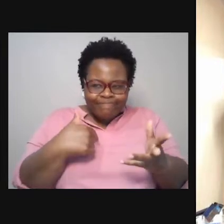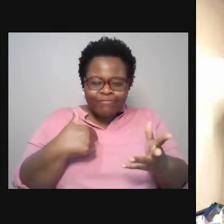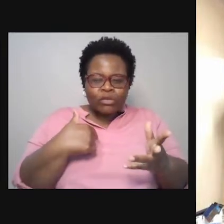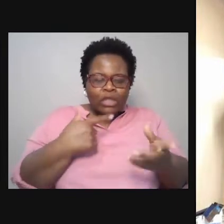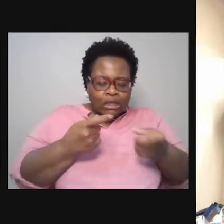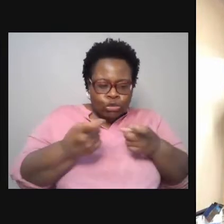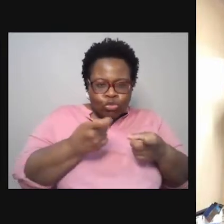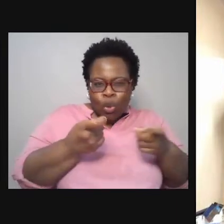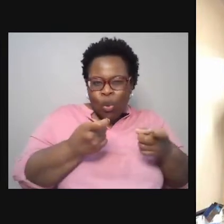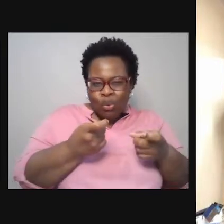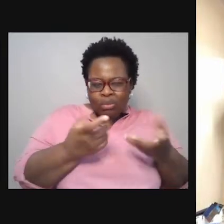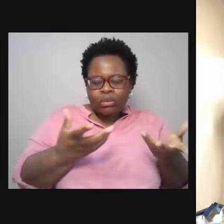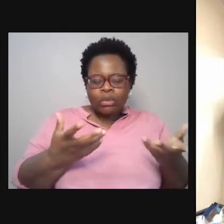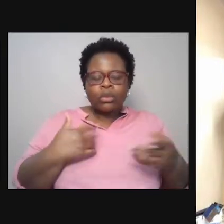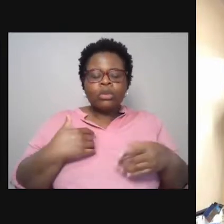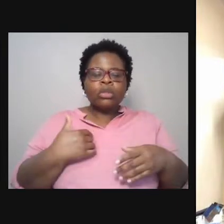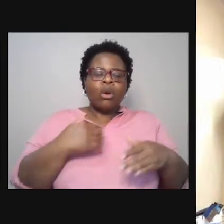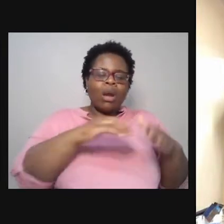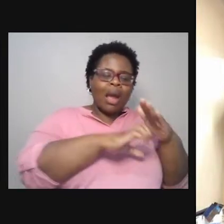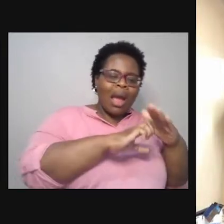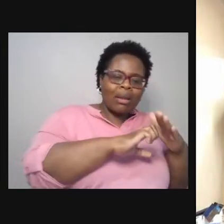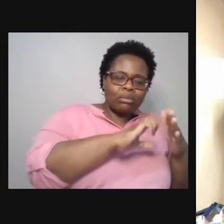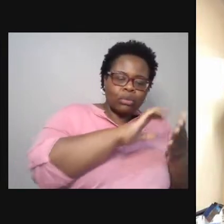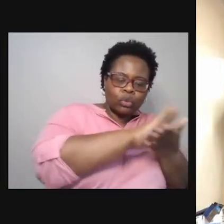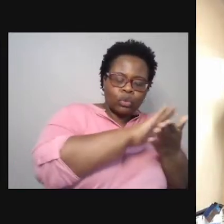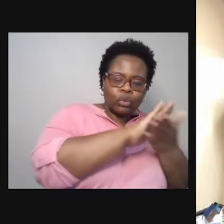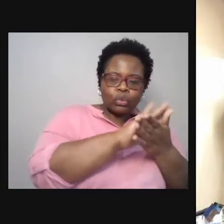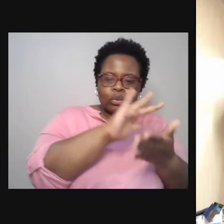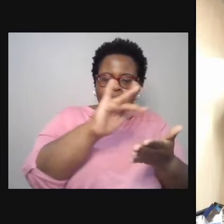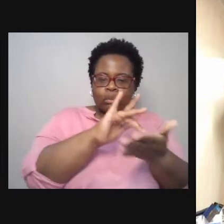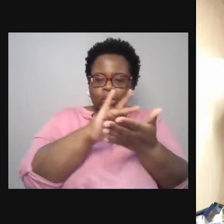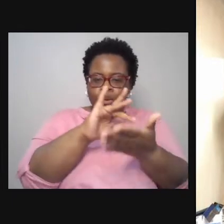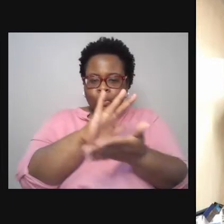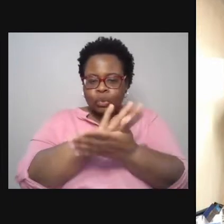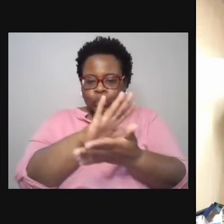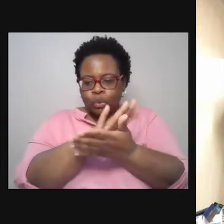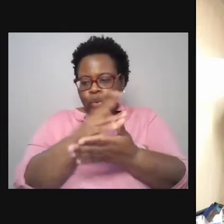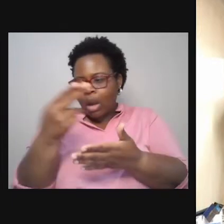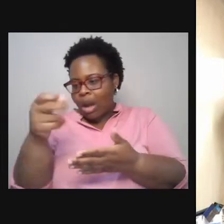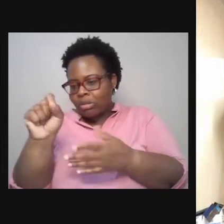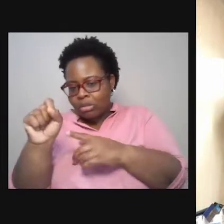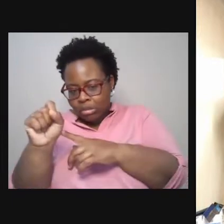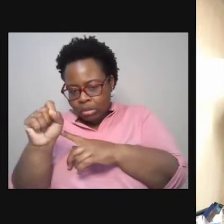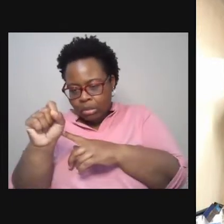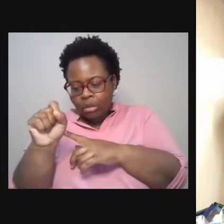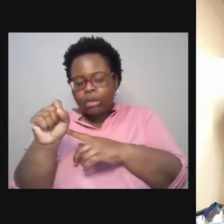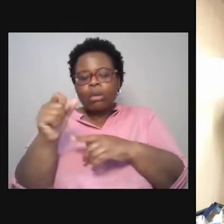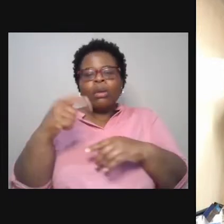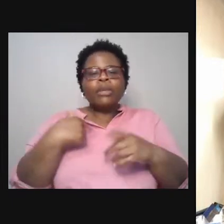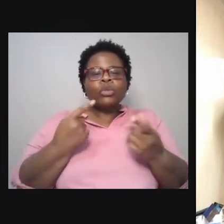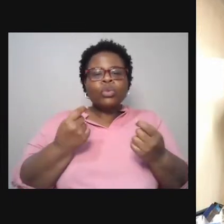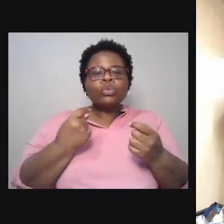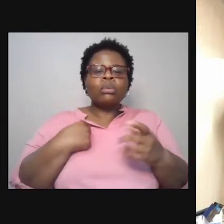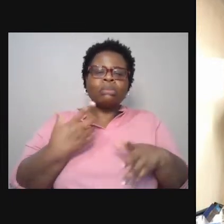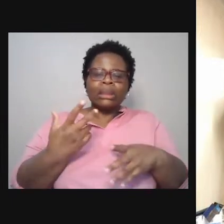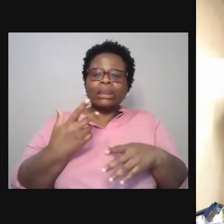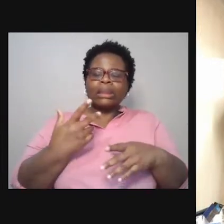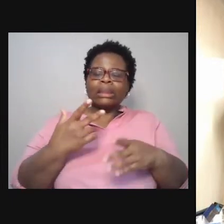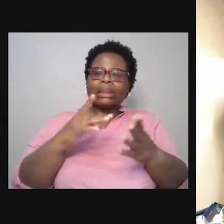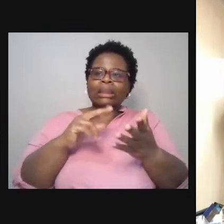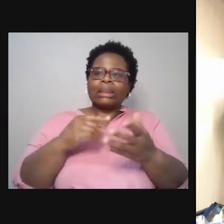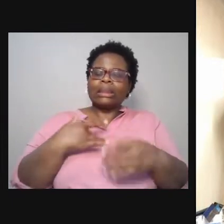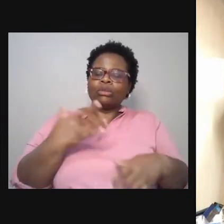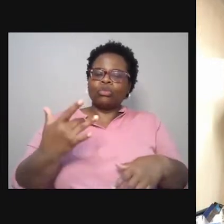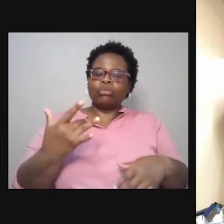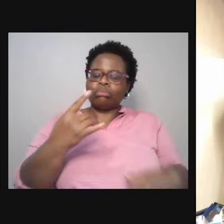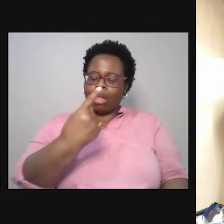with it. And so I went on through elementary school, middle school, and even high school, just kind of keeping